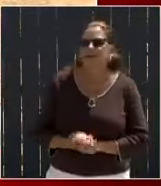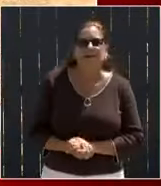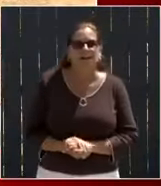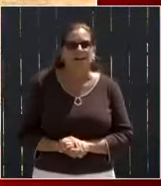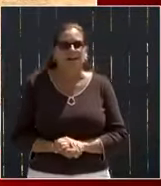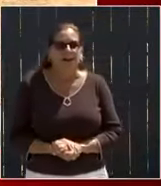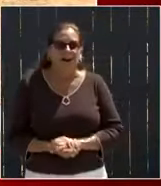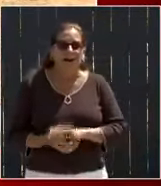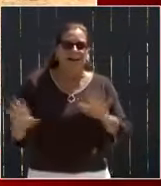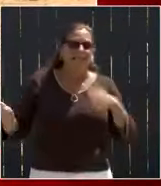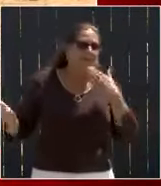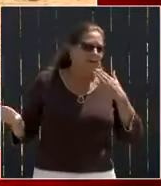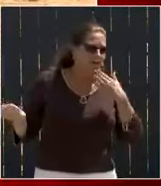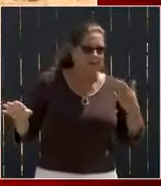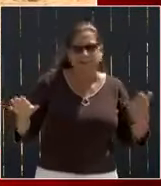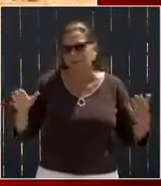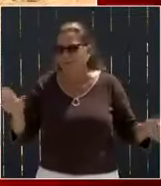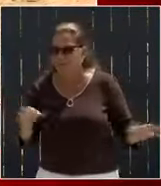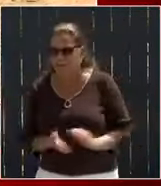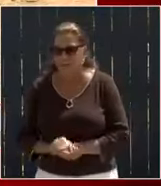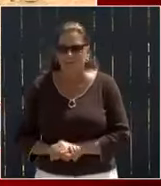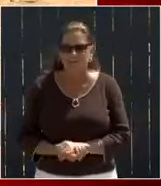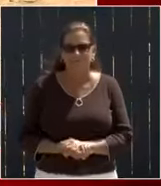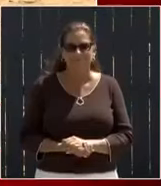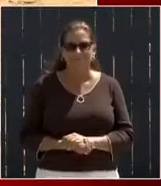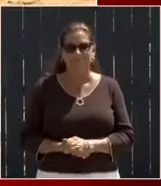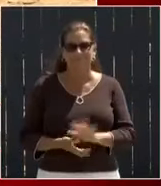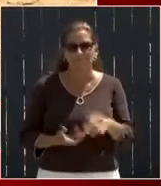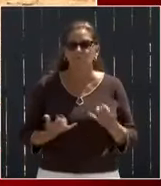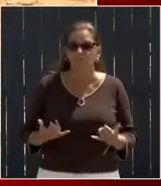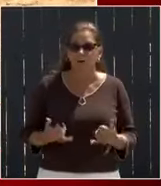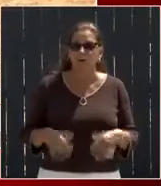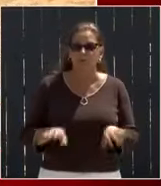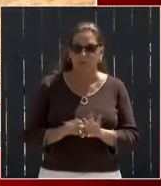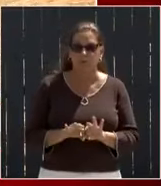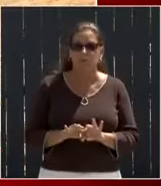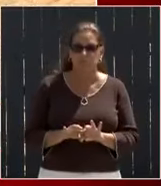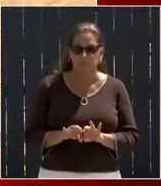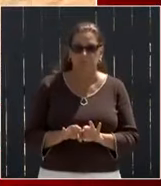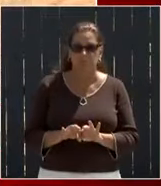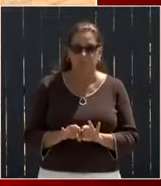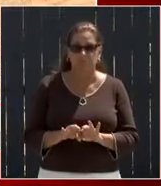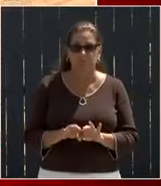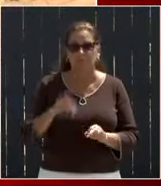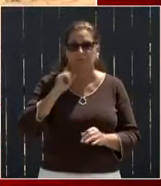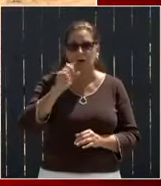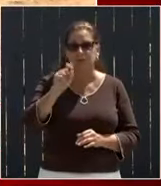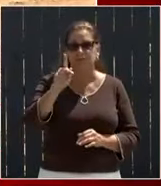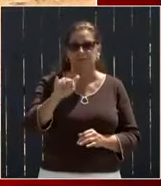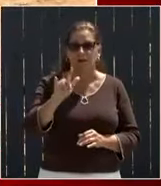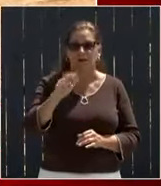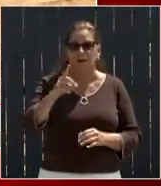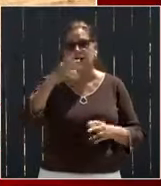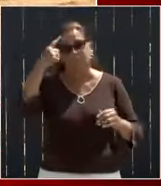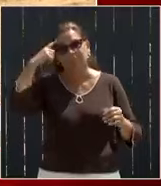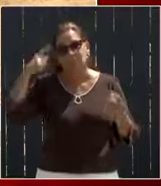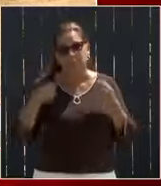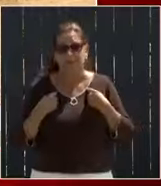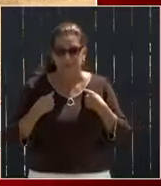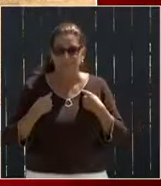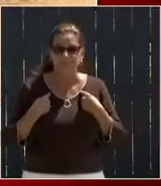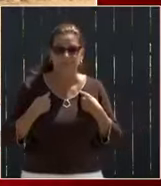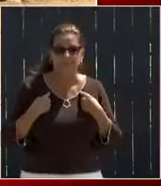Thank you, John. Today is an important milestone for Skyland, for me. Today I feel immense pride